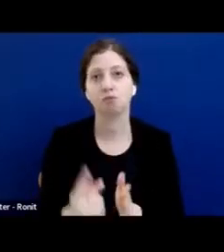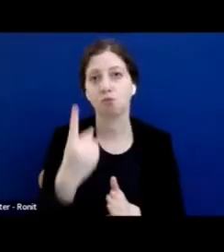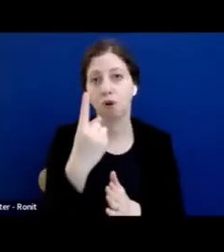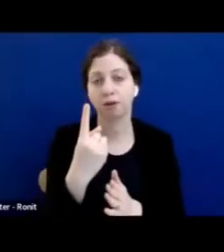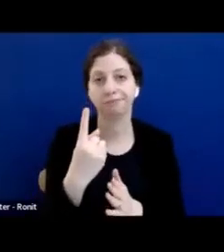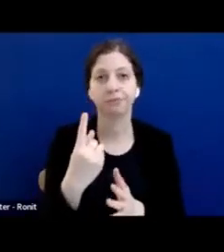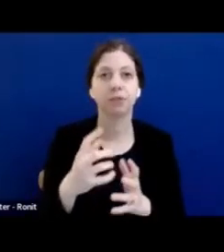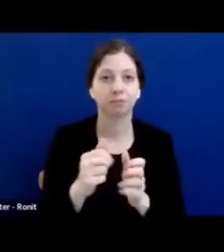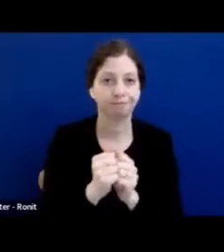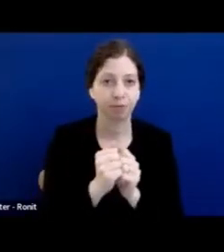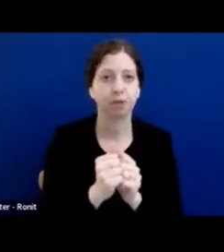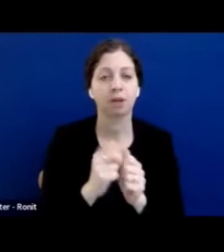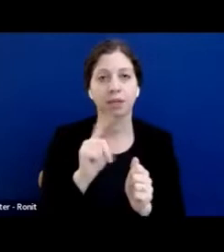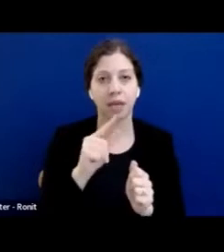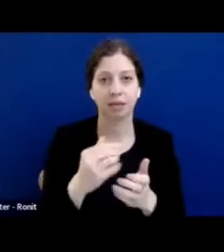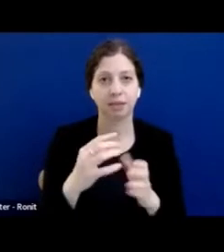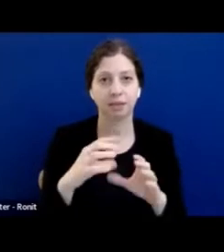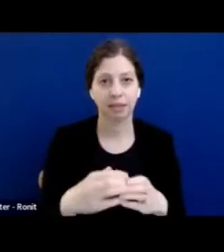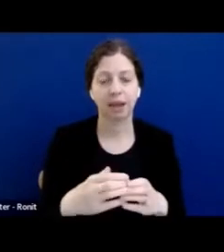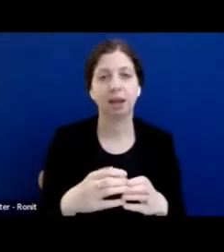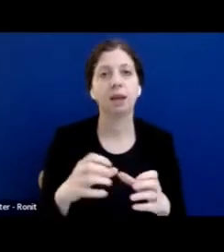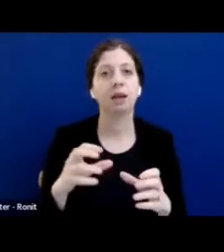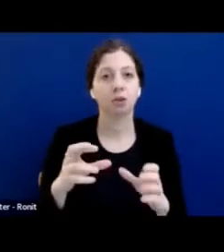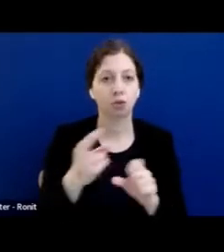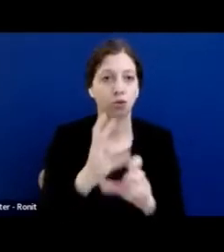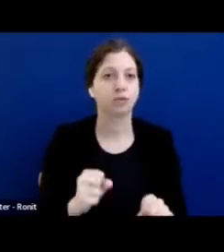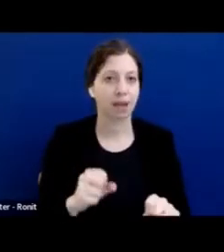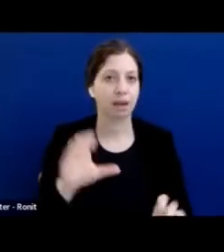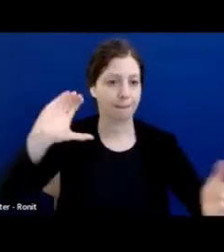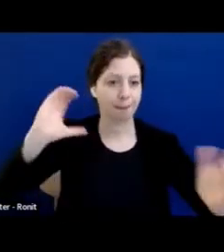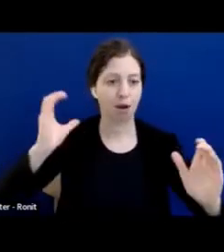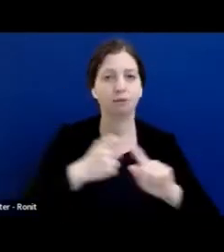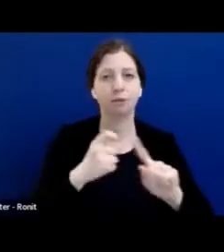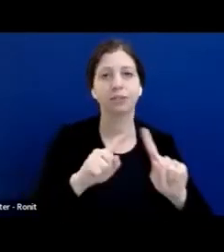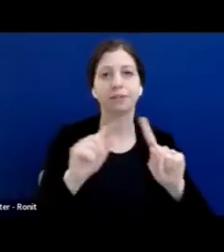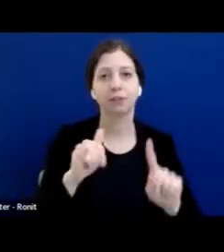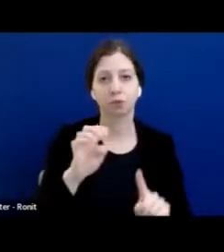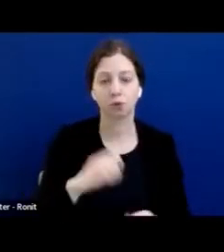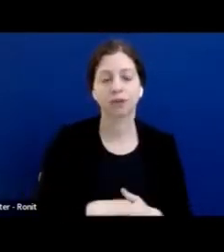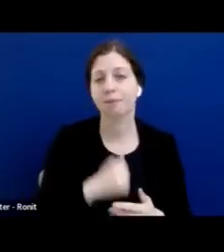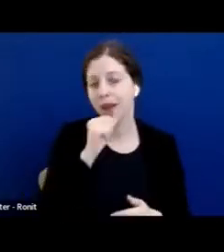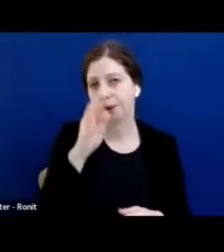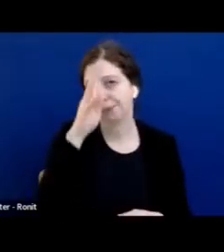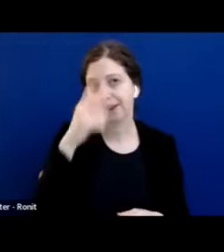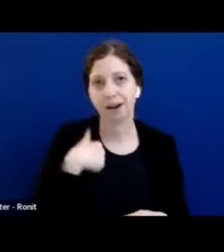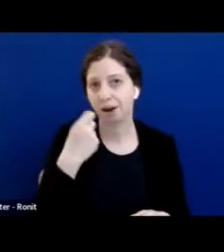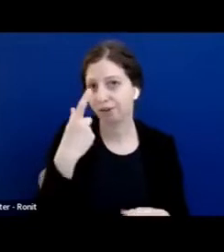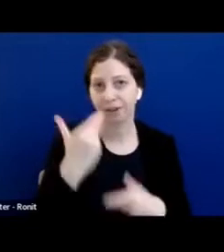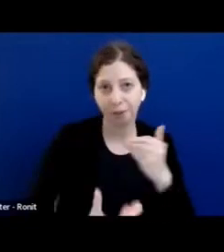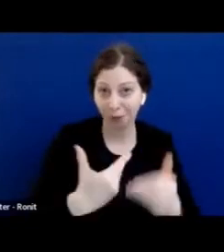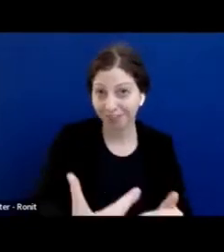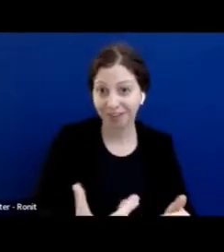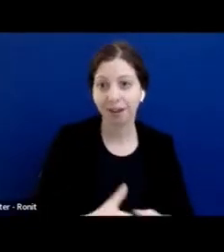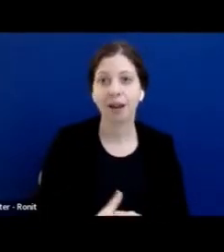provide users with a comparable view of data from different sources. Now, I'm not going to pretend that I understand this process.